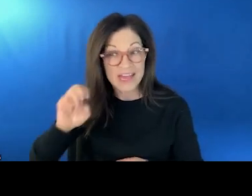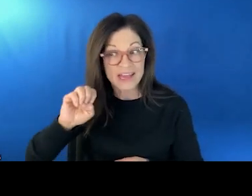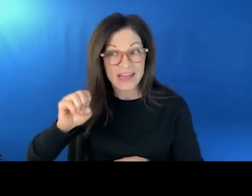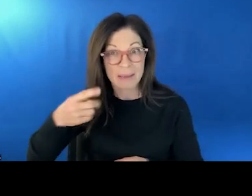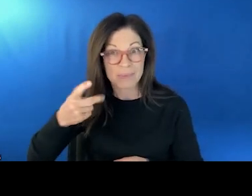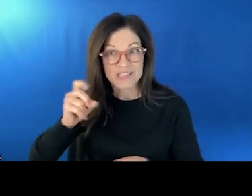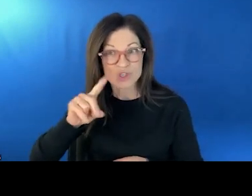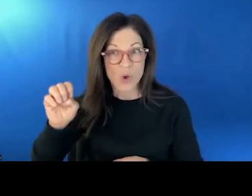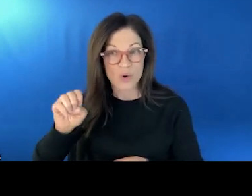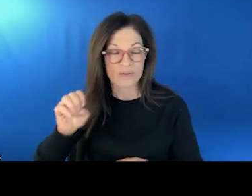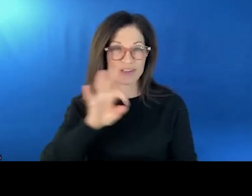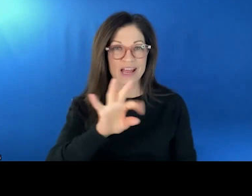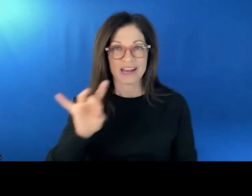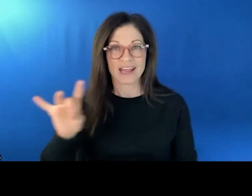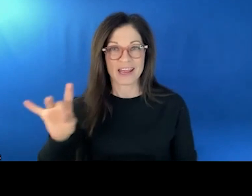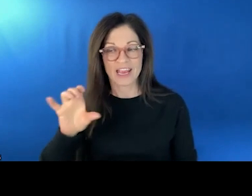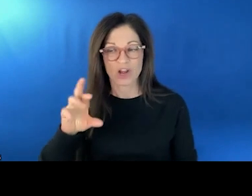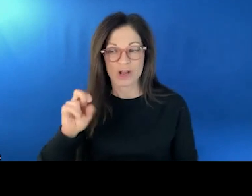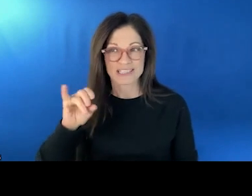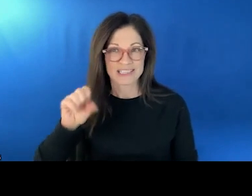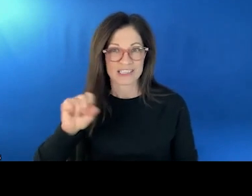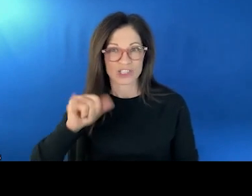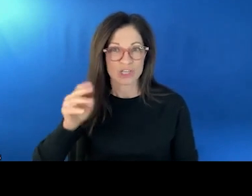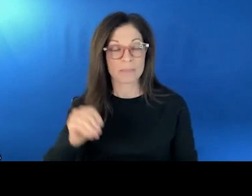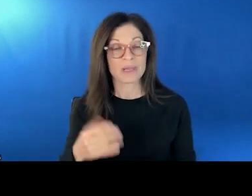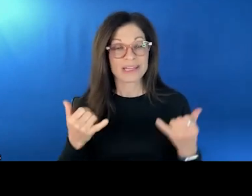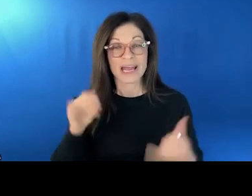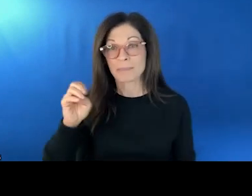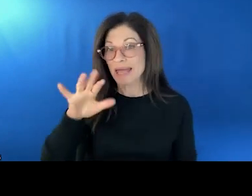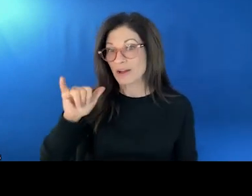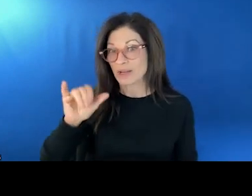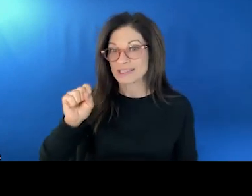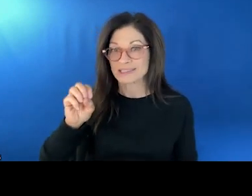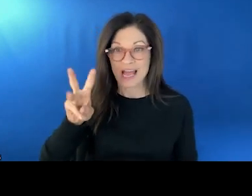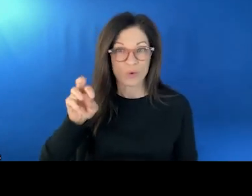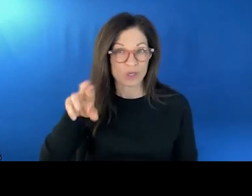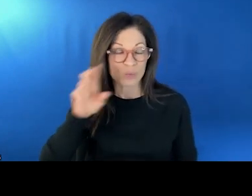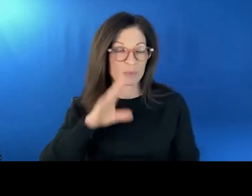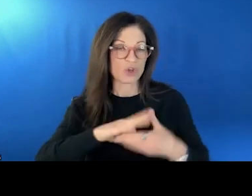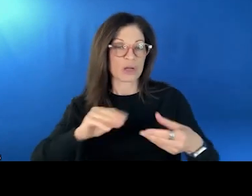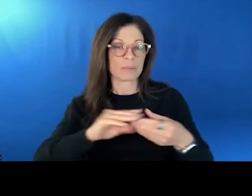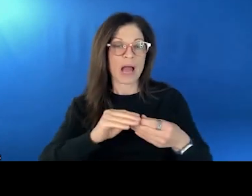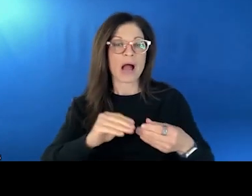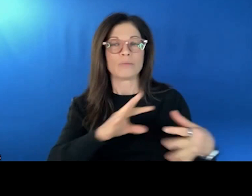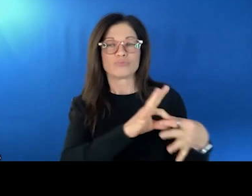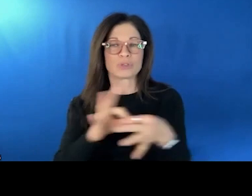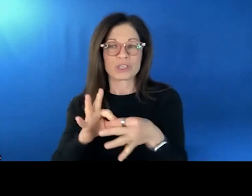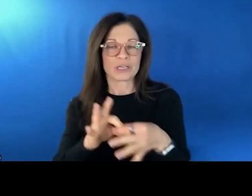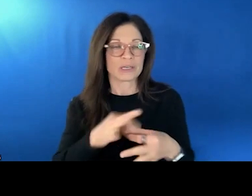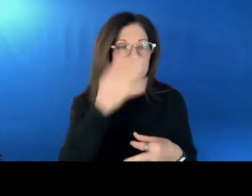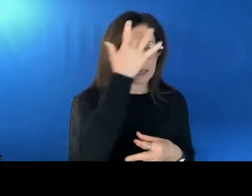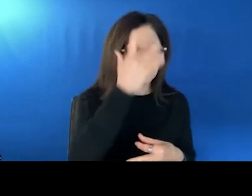Jam, where Mary Sowers will be talking with us as our featured presenter about bridging intellectual and developmental disabilities,